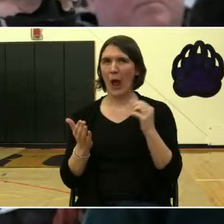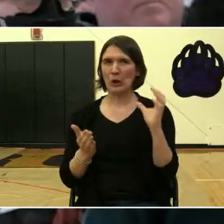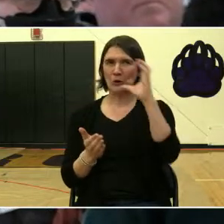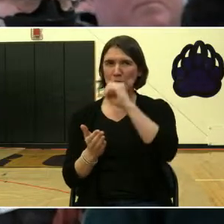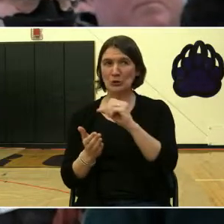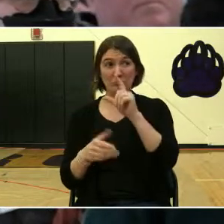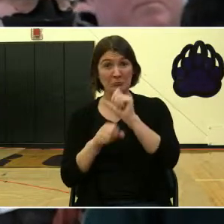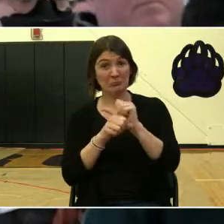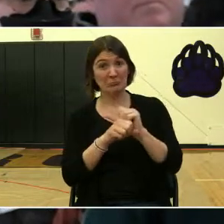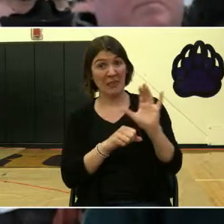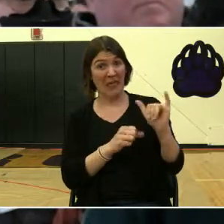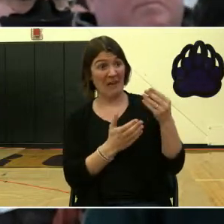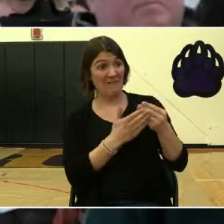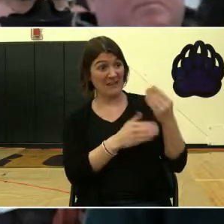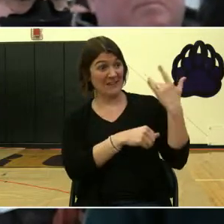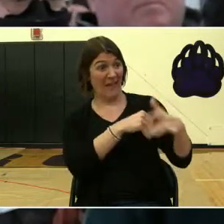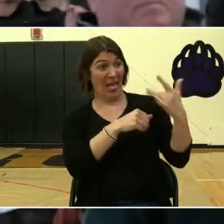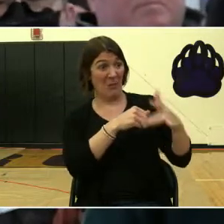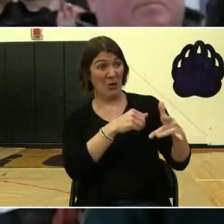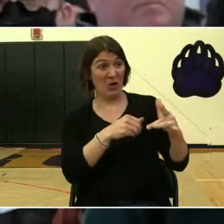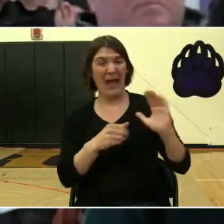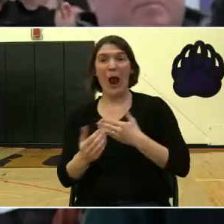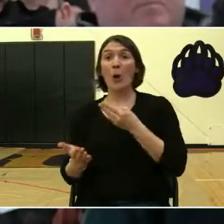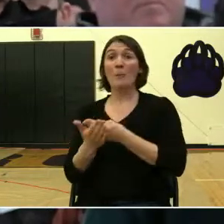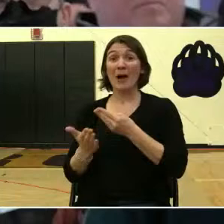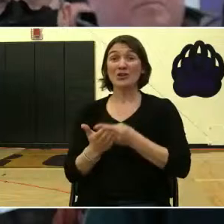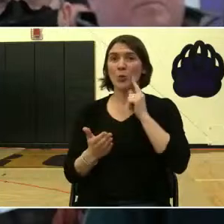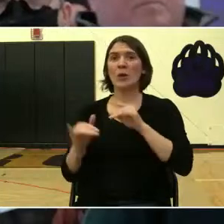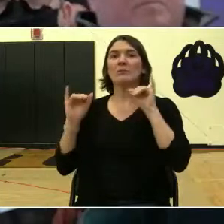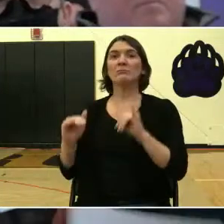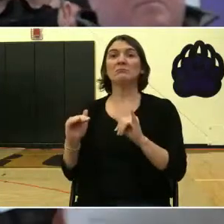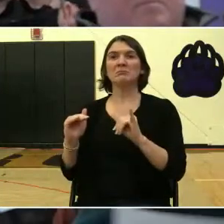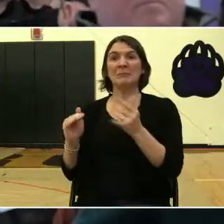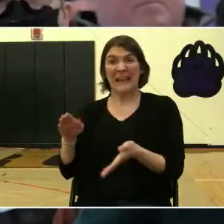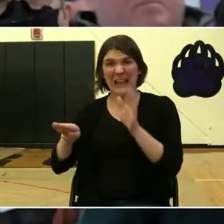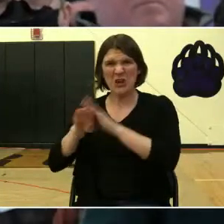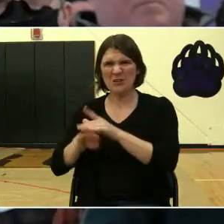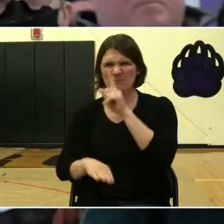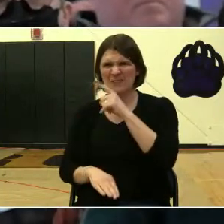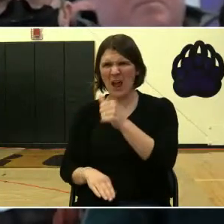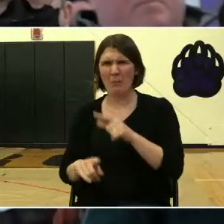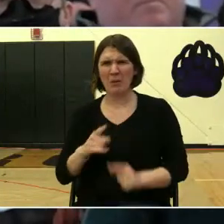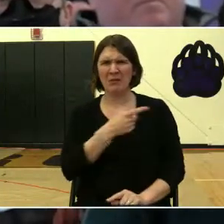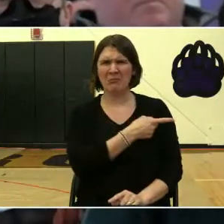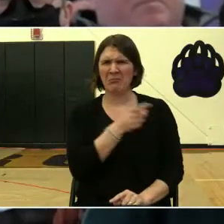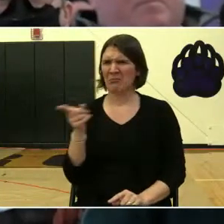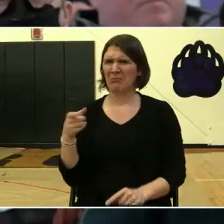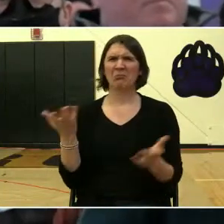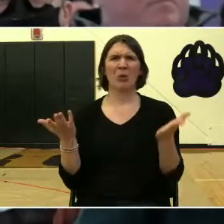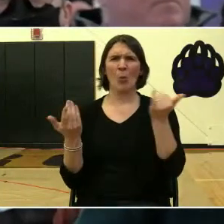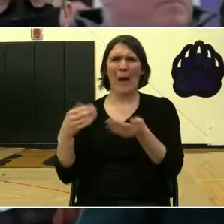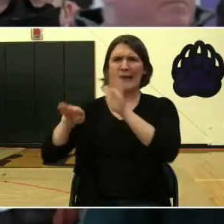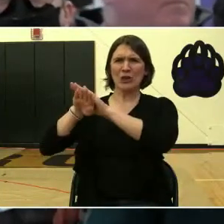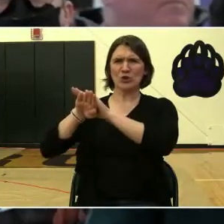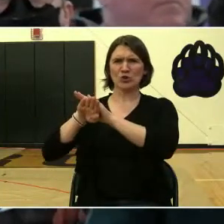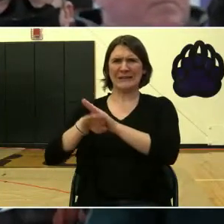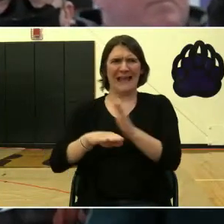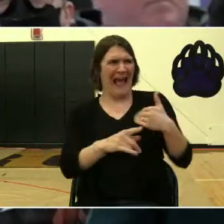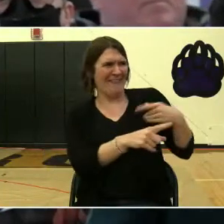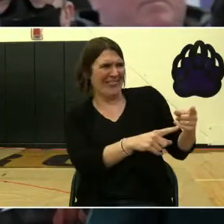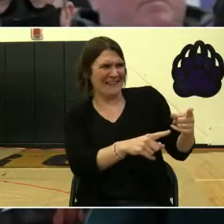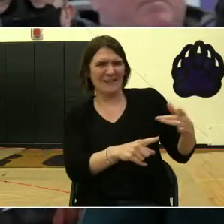availability of those other funds that the budget would not increase yet it is increasing and